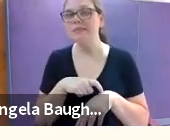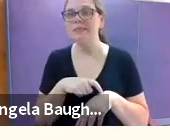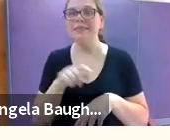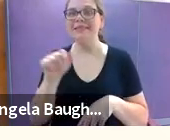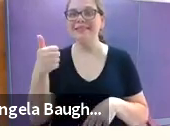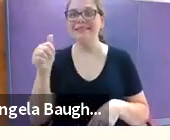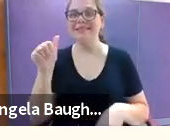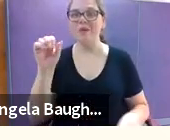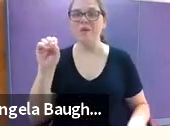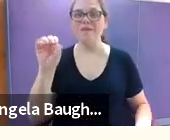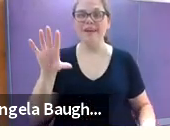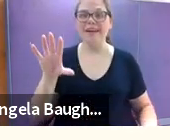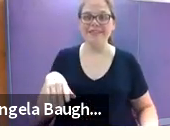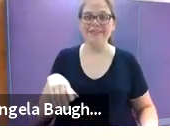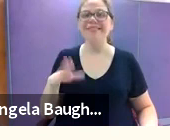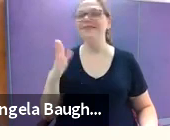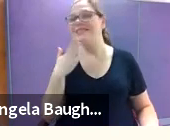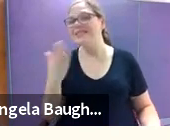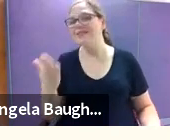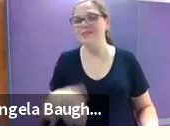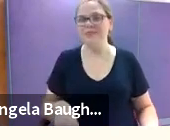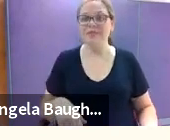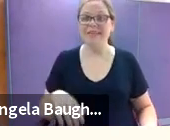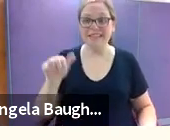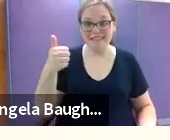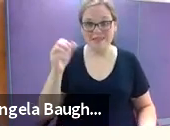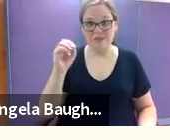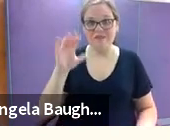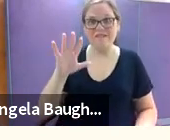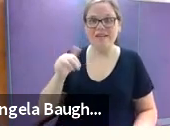10:05. Thank you. 10:05.